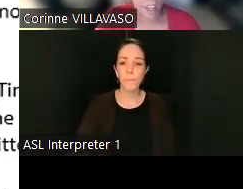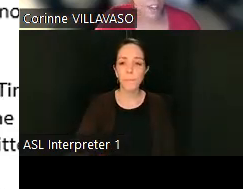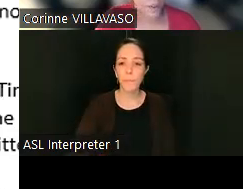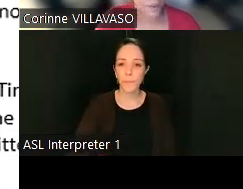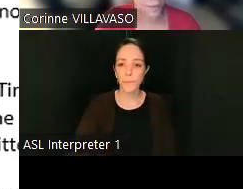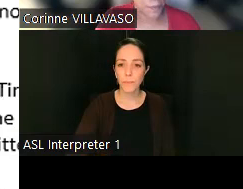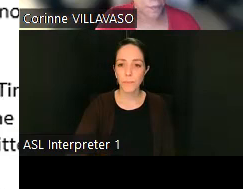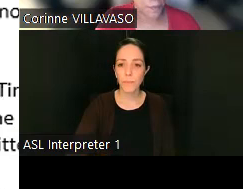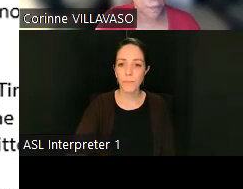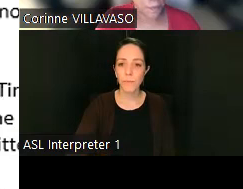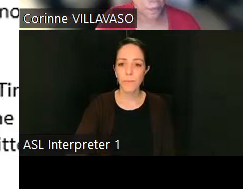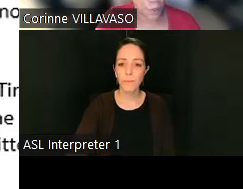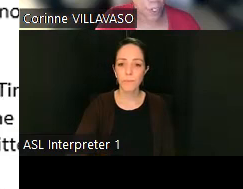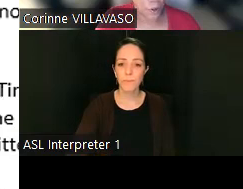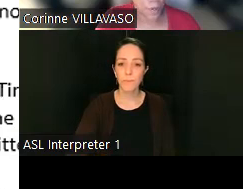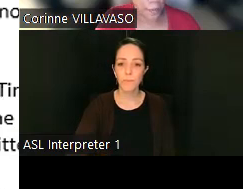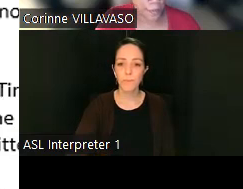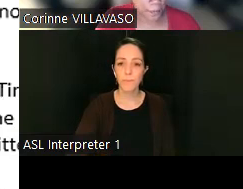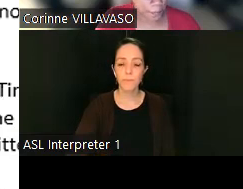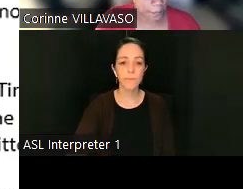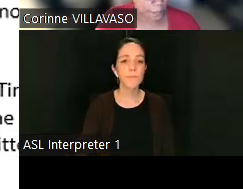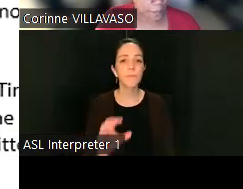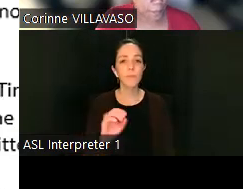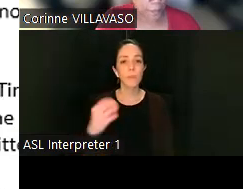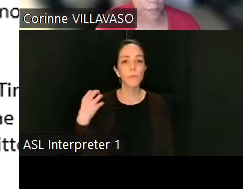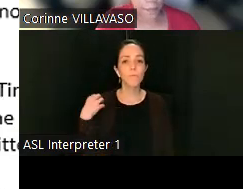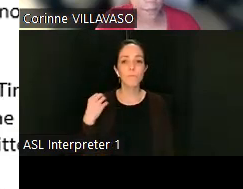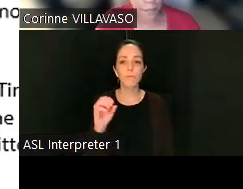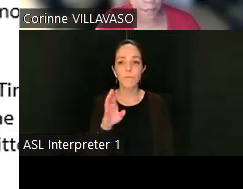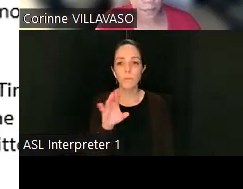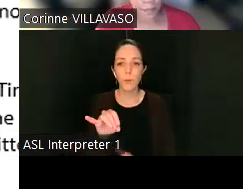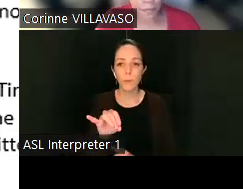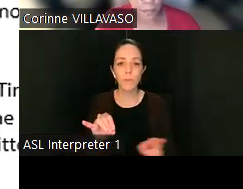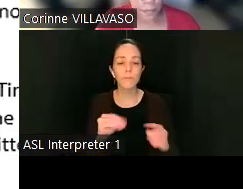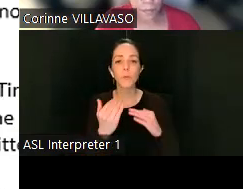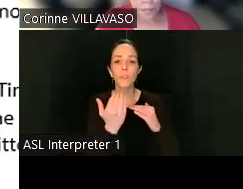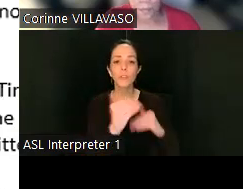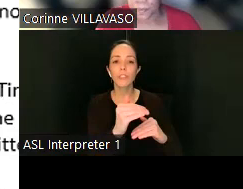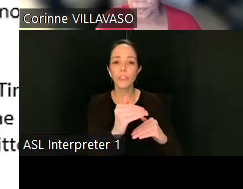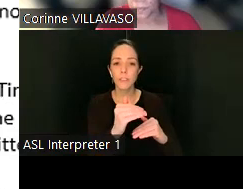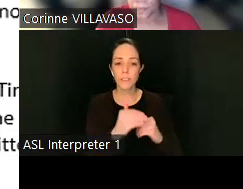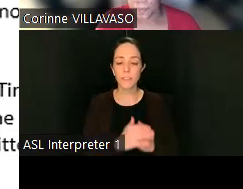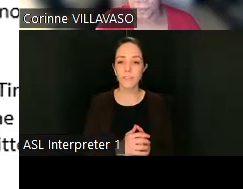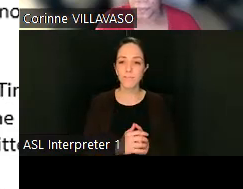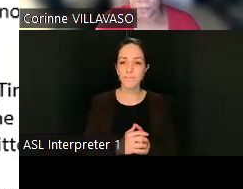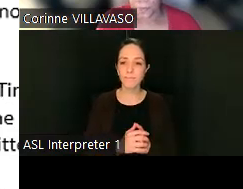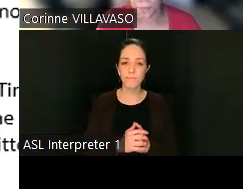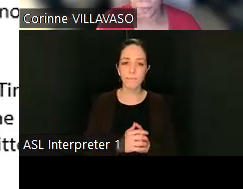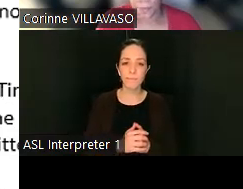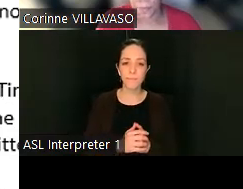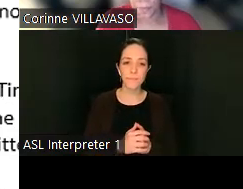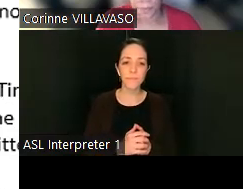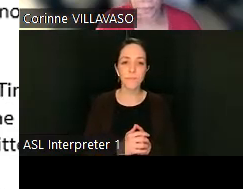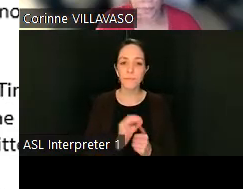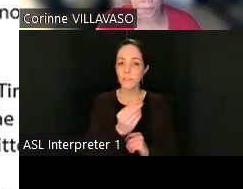Sure. Thank you. Co-Chair Obi? Number three, restrictions. So Charter Section